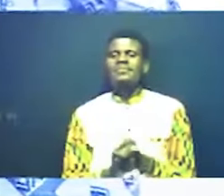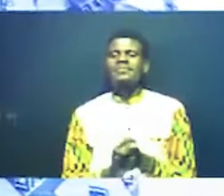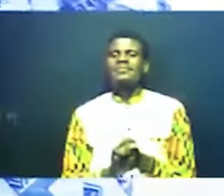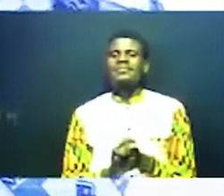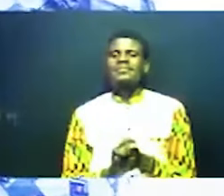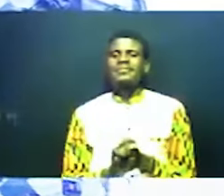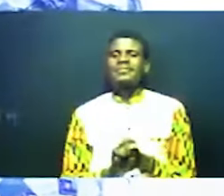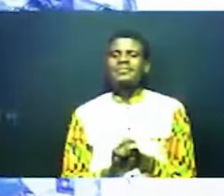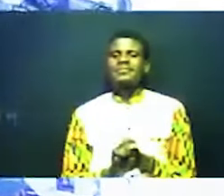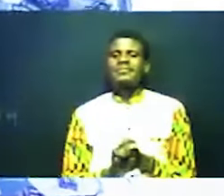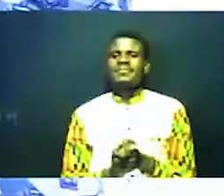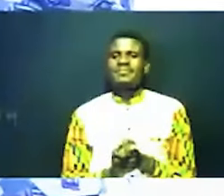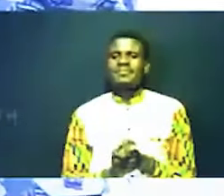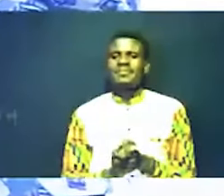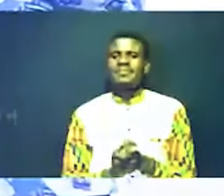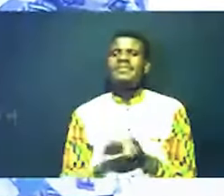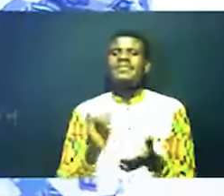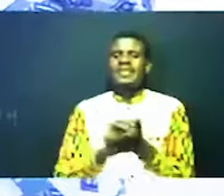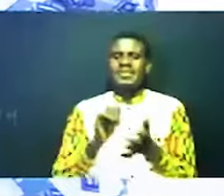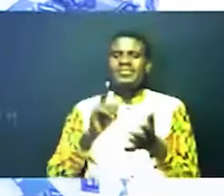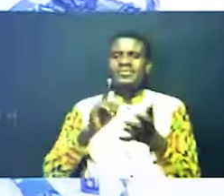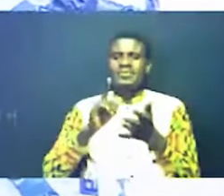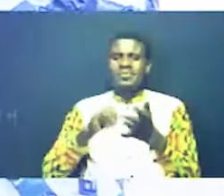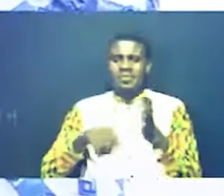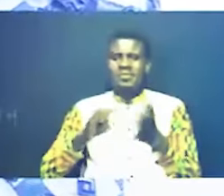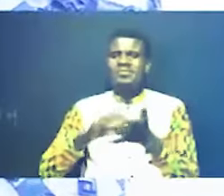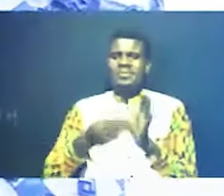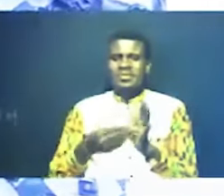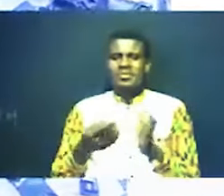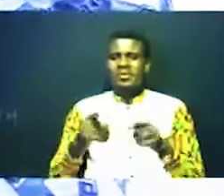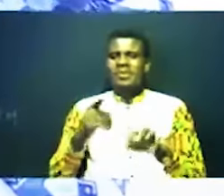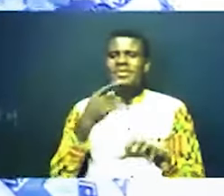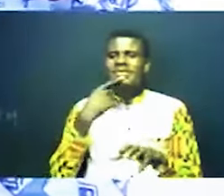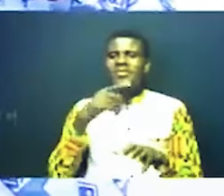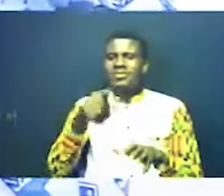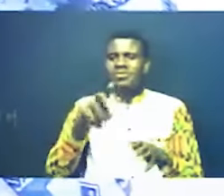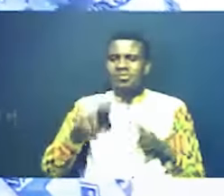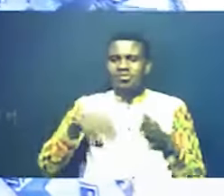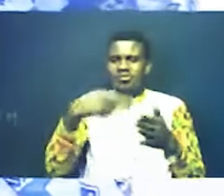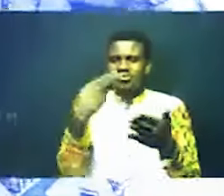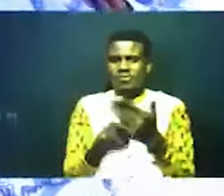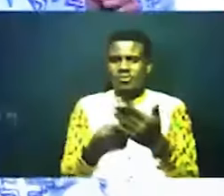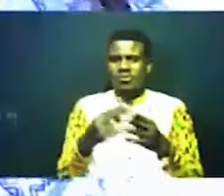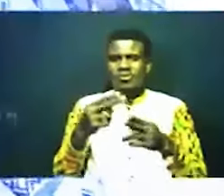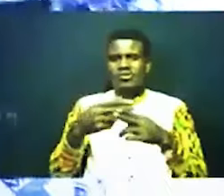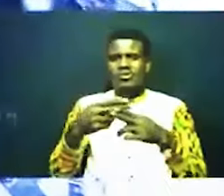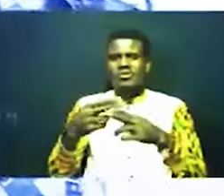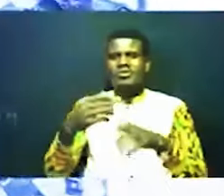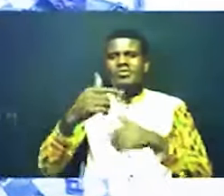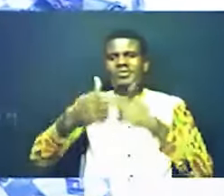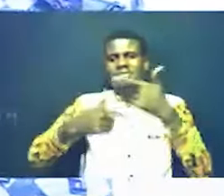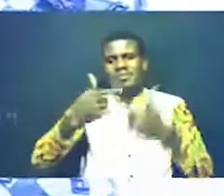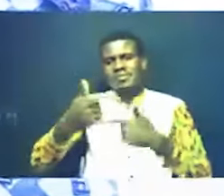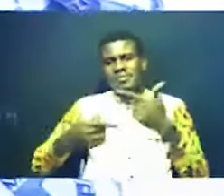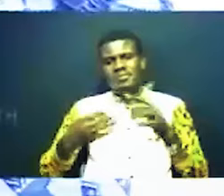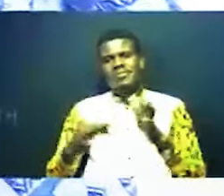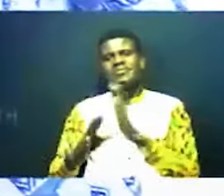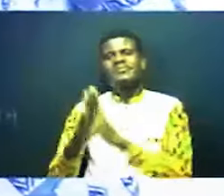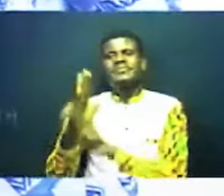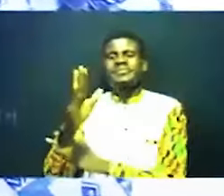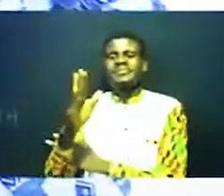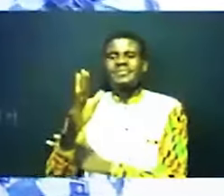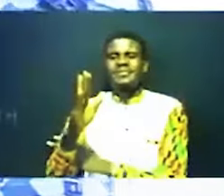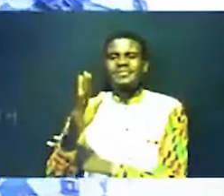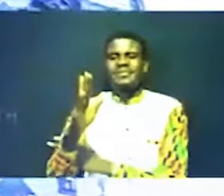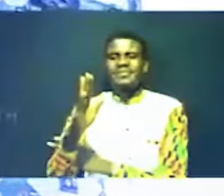This is what we mean when we say falling short of the grace of God. We niyeka se unipano wentumi enya unyango pwa domno. Not the grace